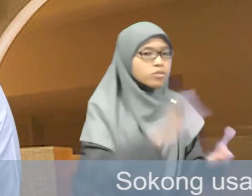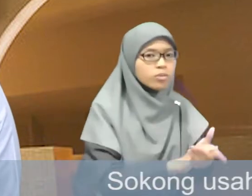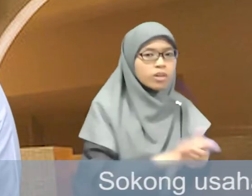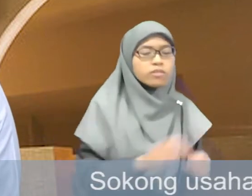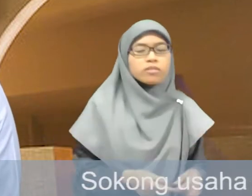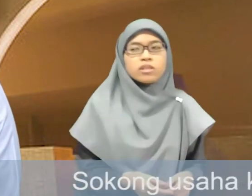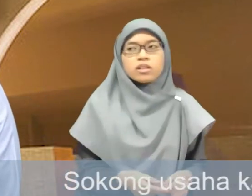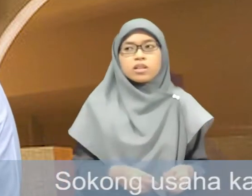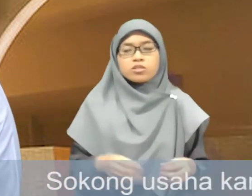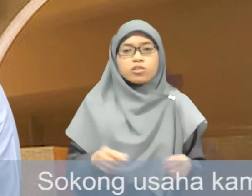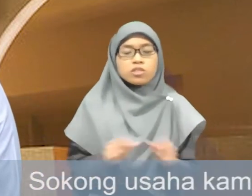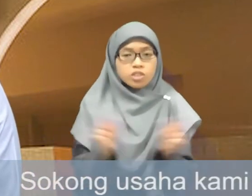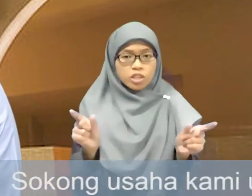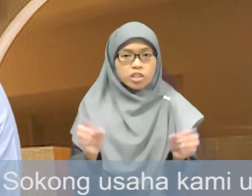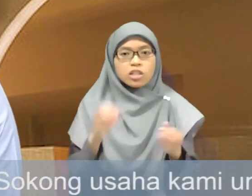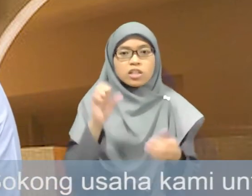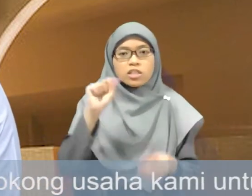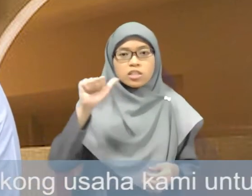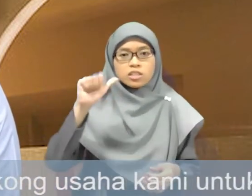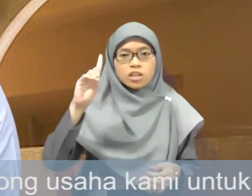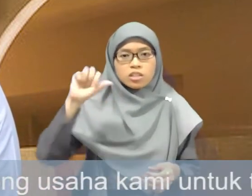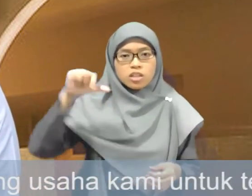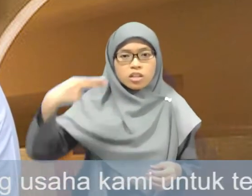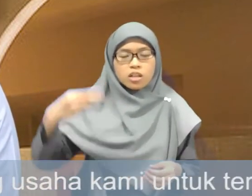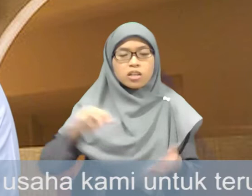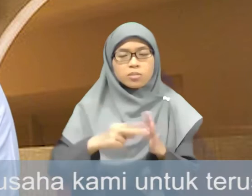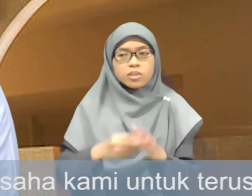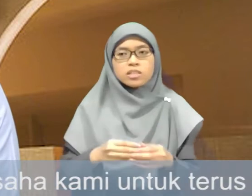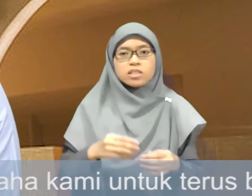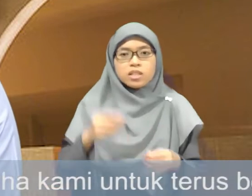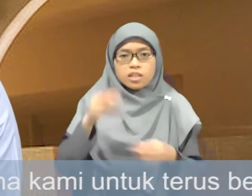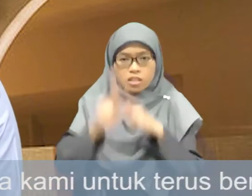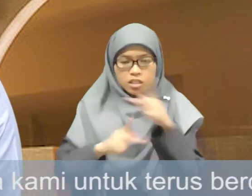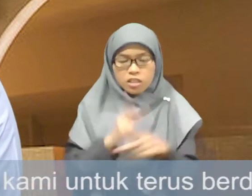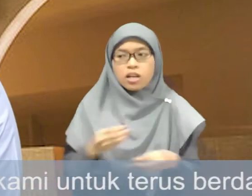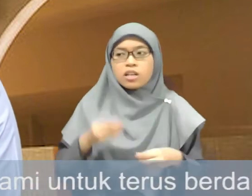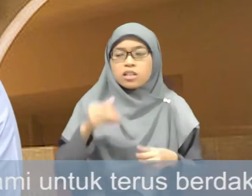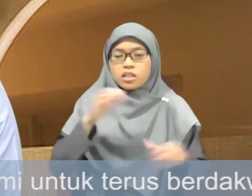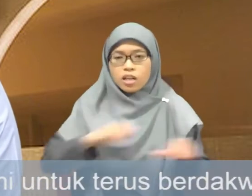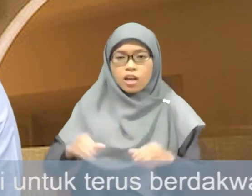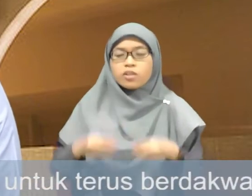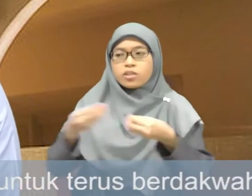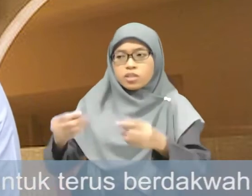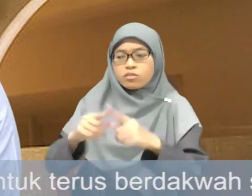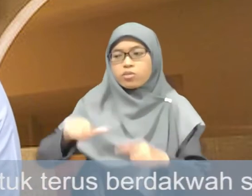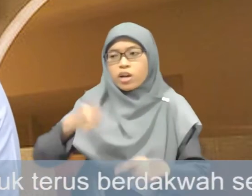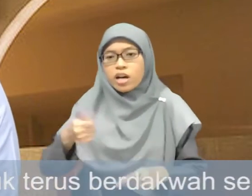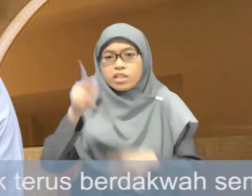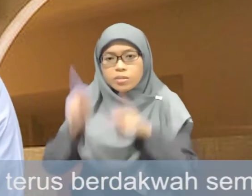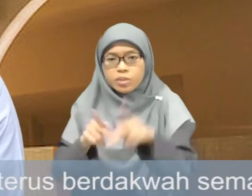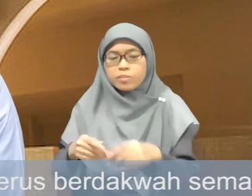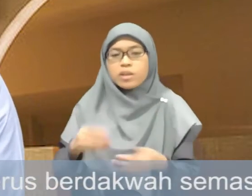of giving by a person to others sanctified for the sake of Allah subhanahu wa ta'ala in many forms and